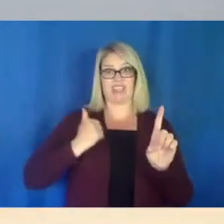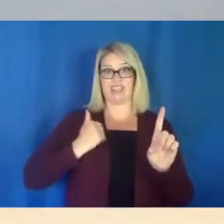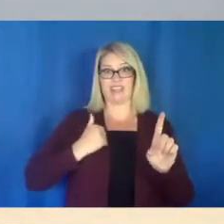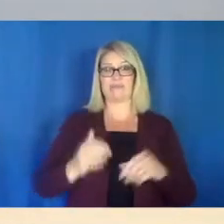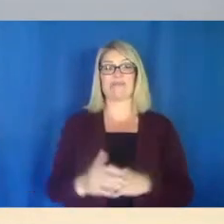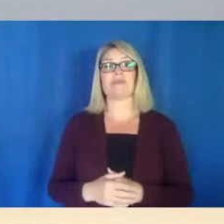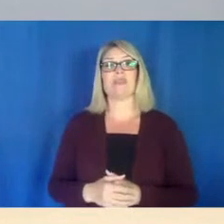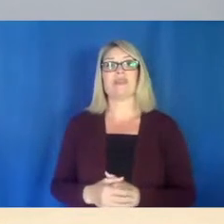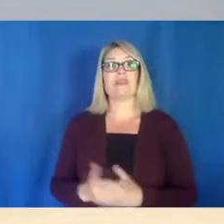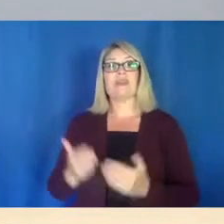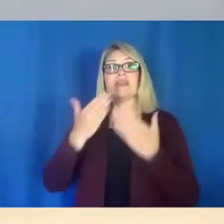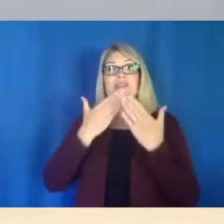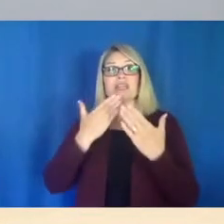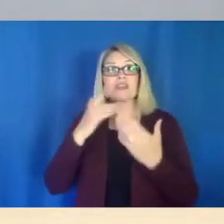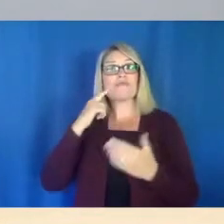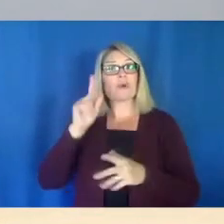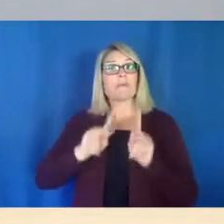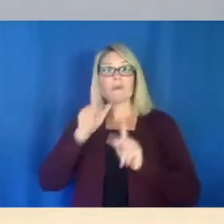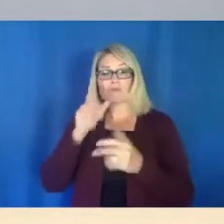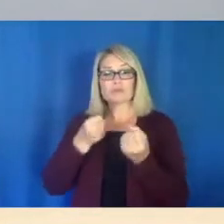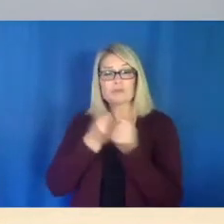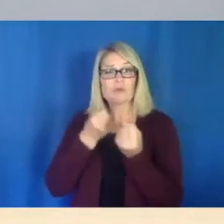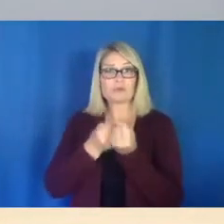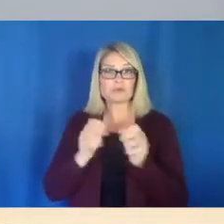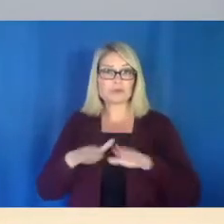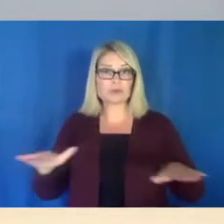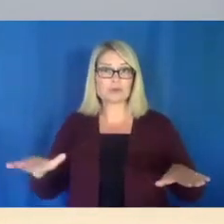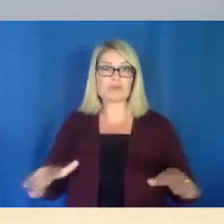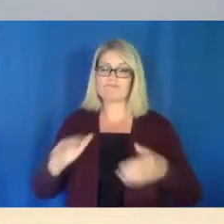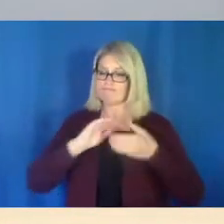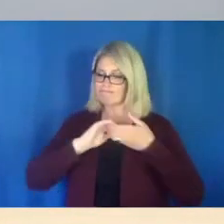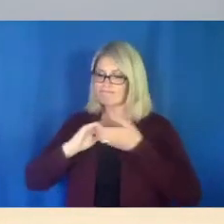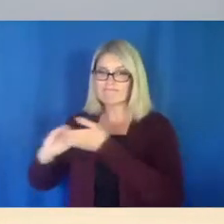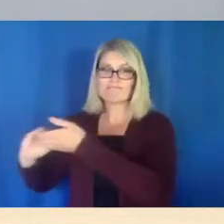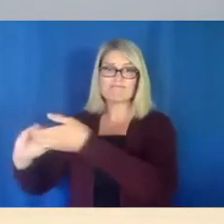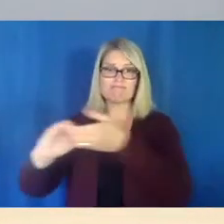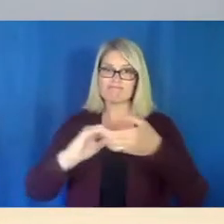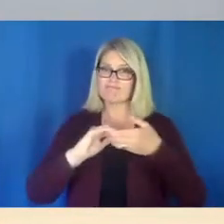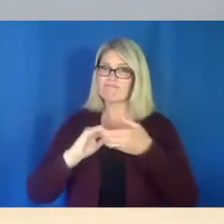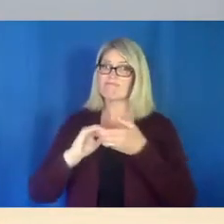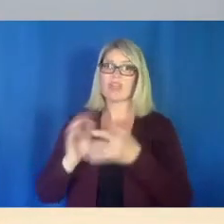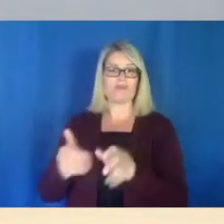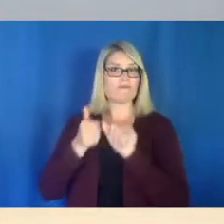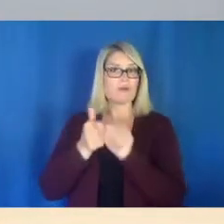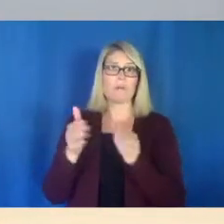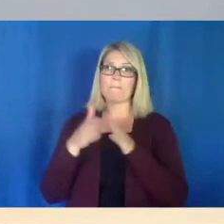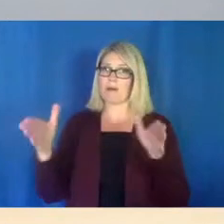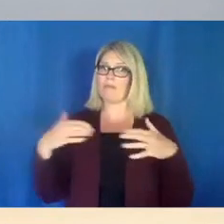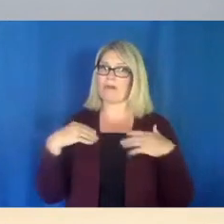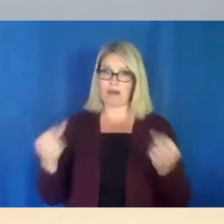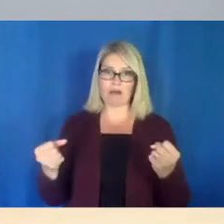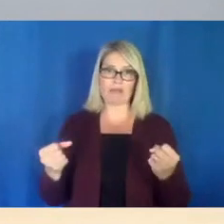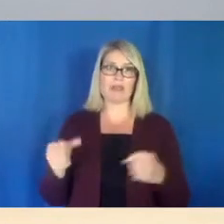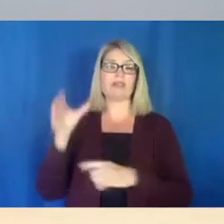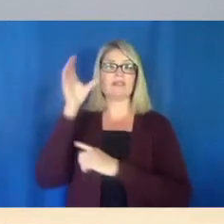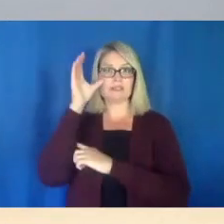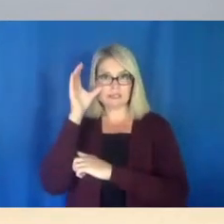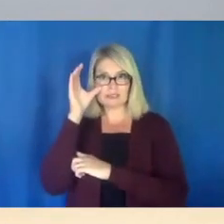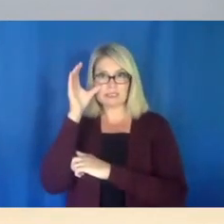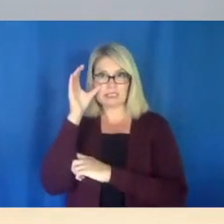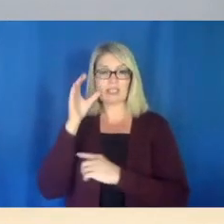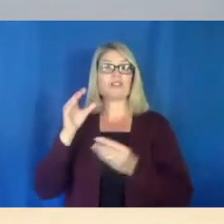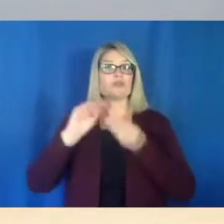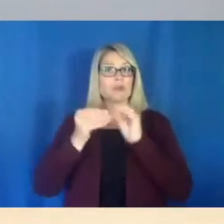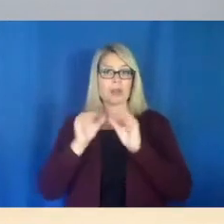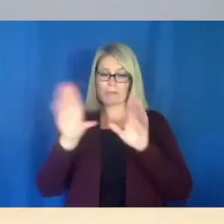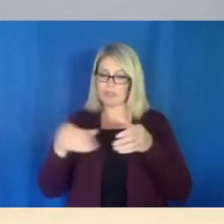supporting our children. Your collective commitment and adherence to the public health measures allowed us to keep transmission low and contain